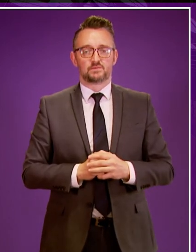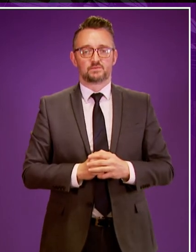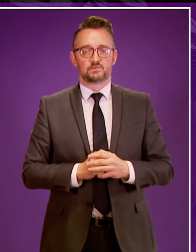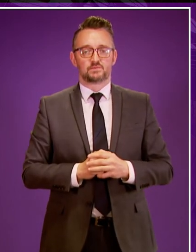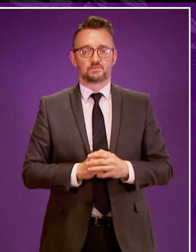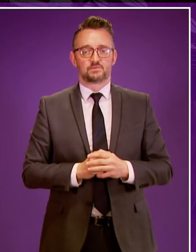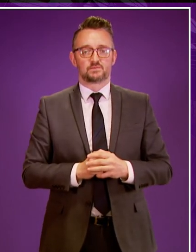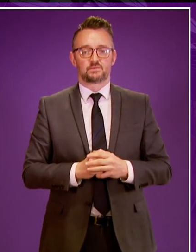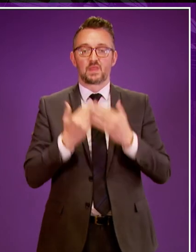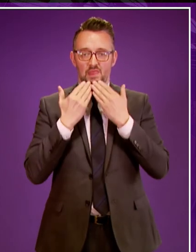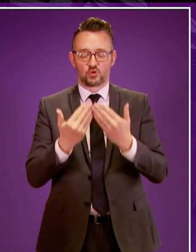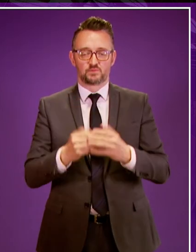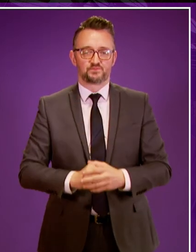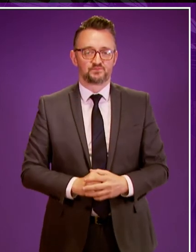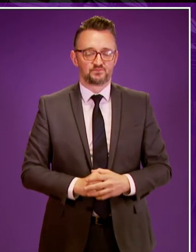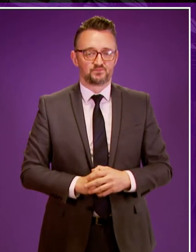Thank you.